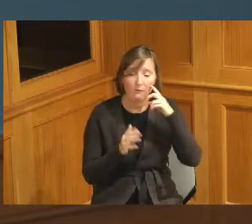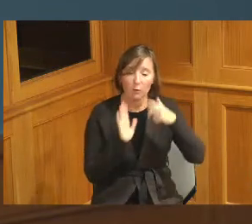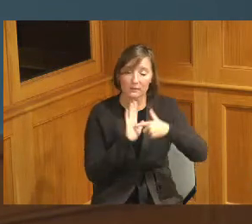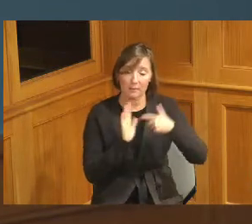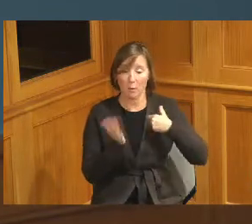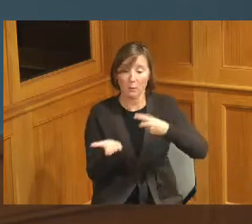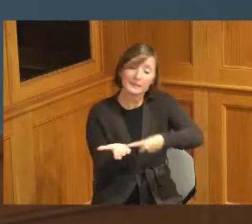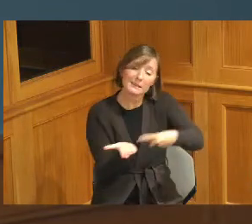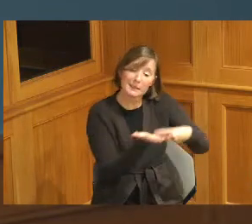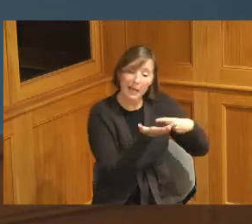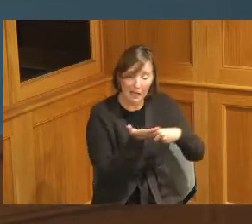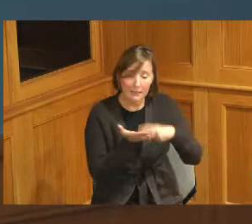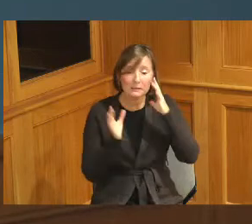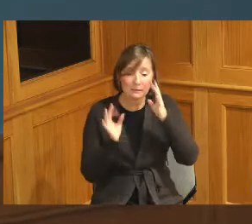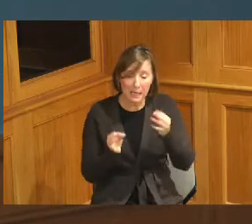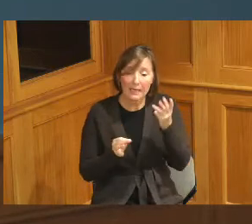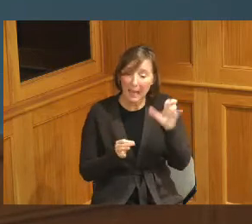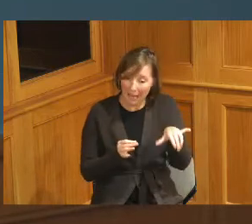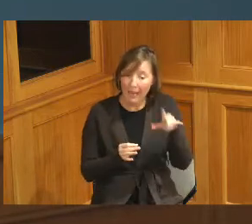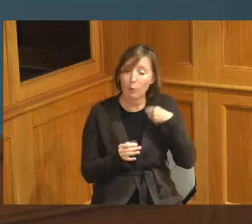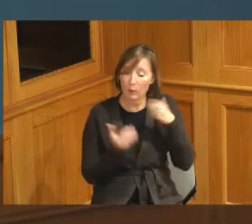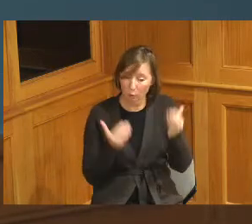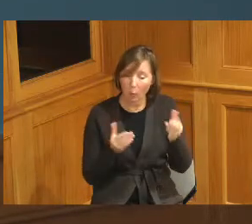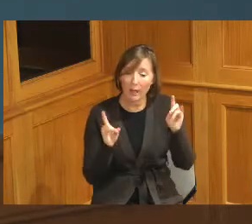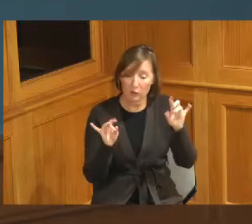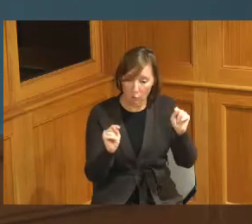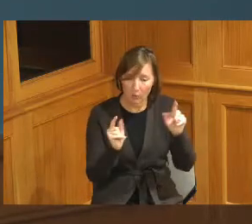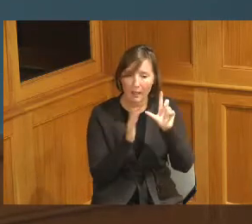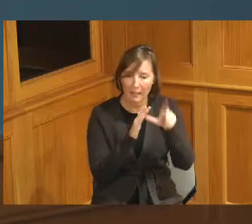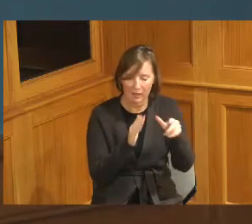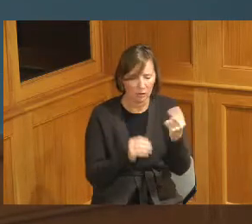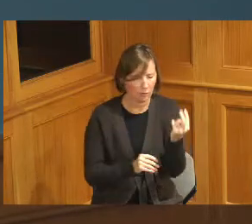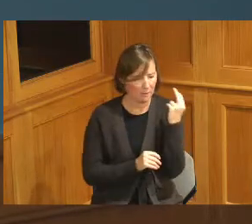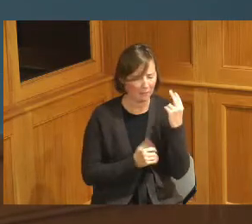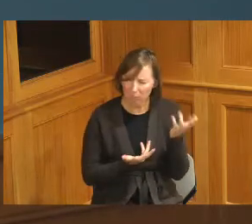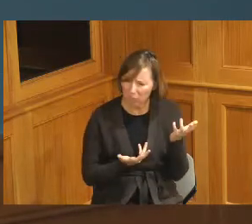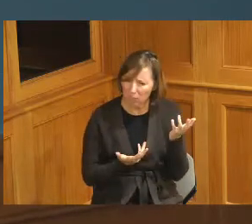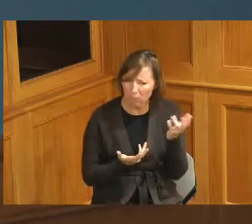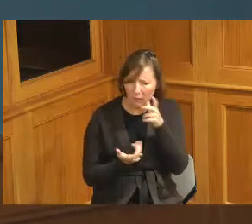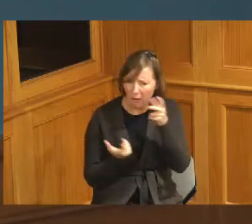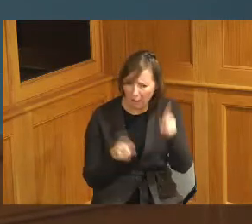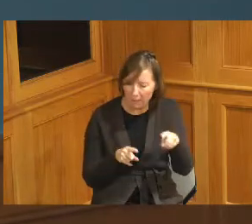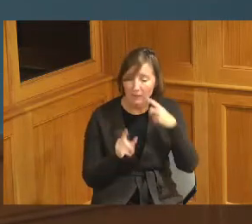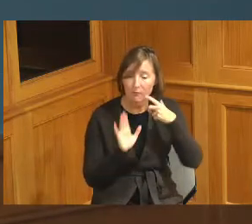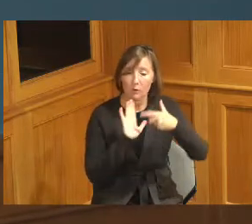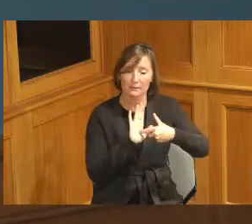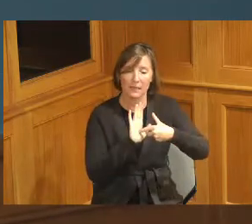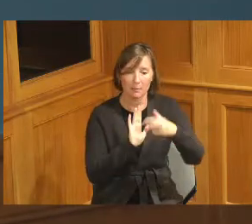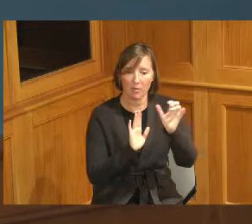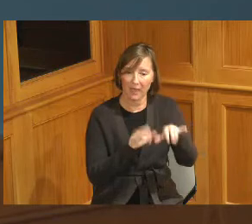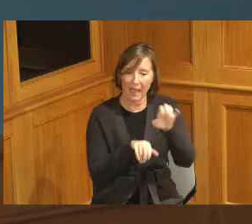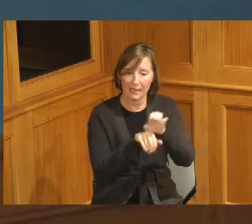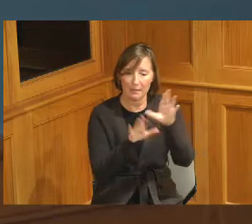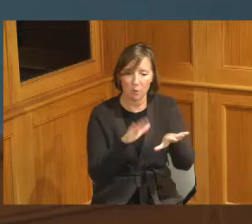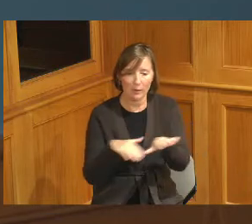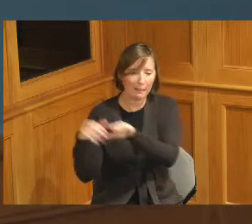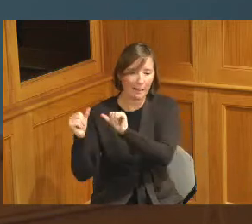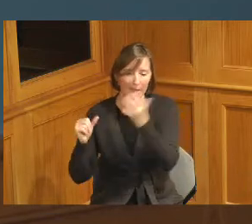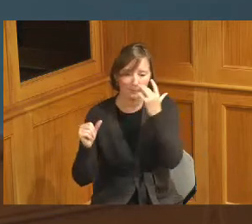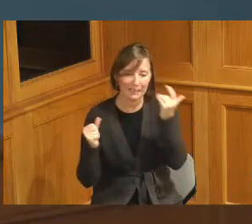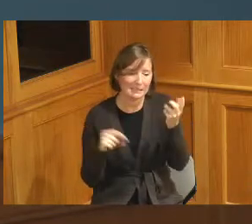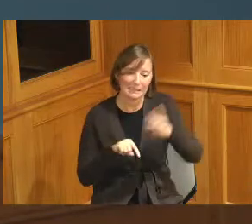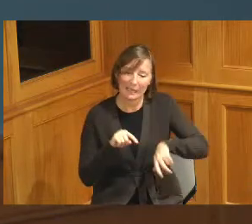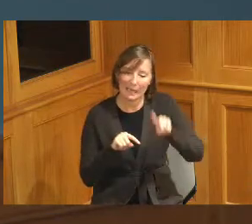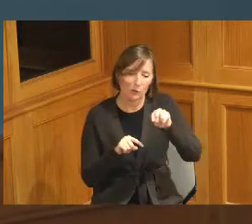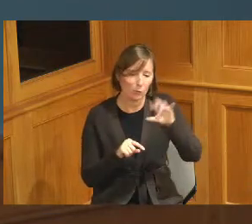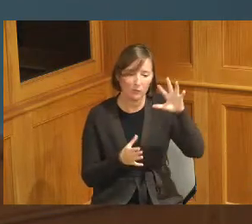this is what we're doing. So what I had said, because we had an employee that left us, we wasn't able to do the $50,000 this year. Now, that